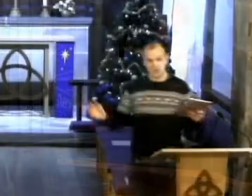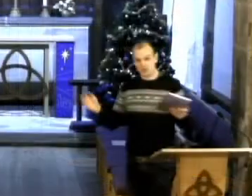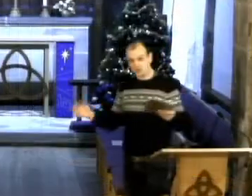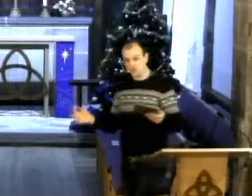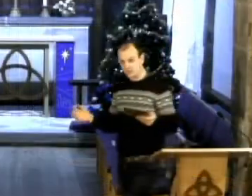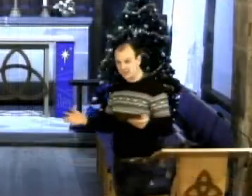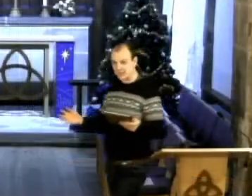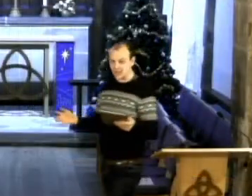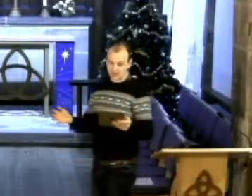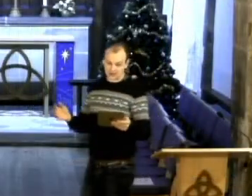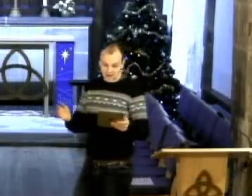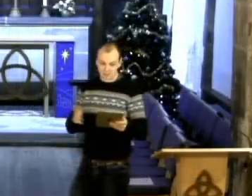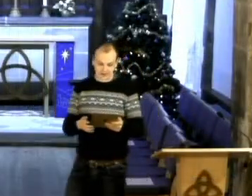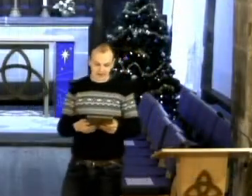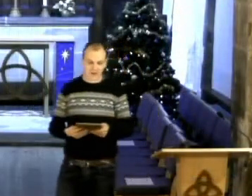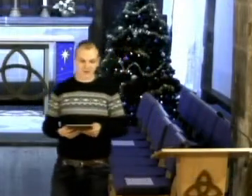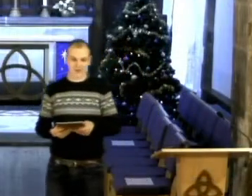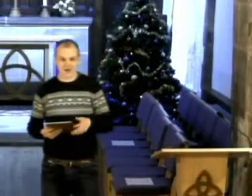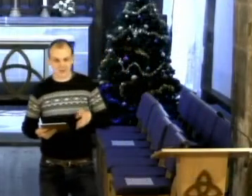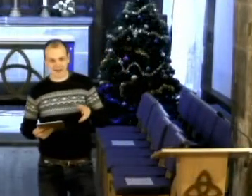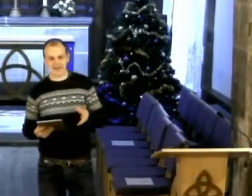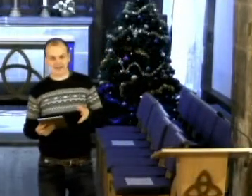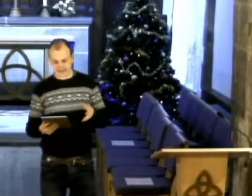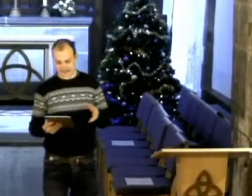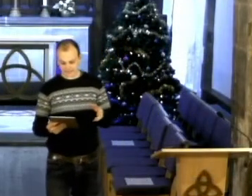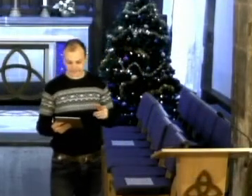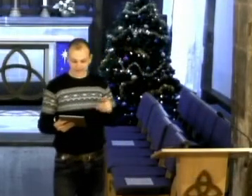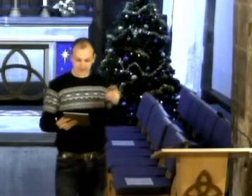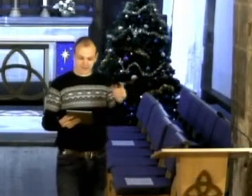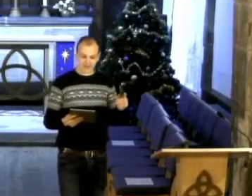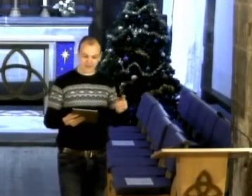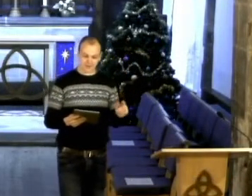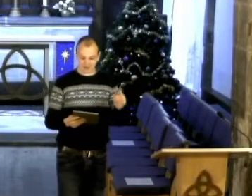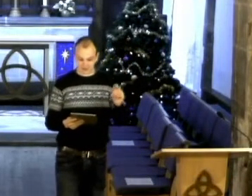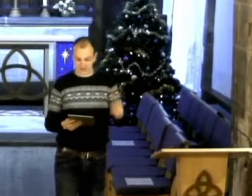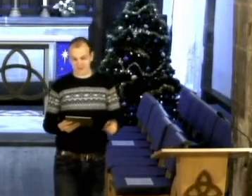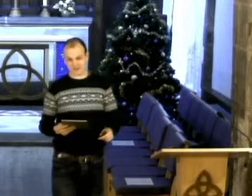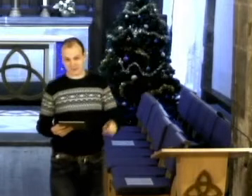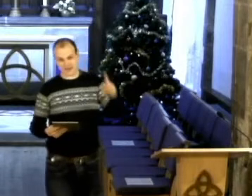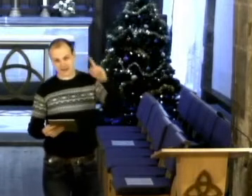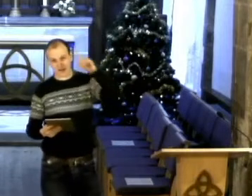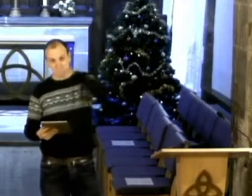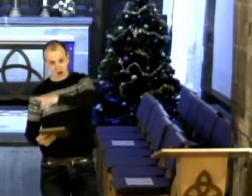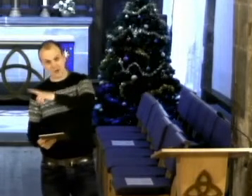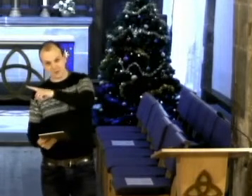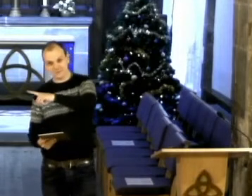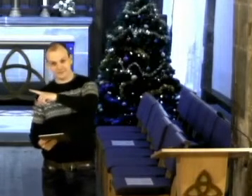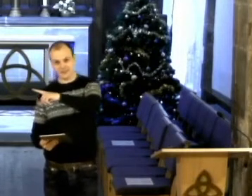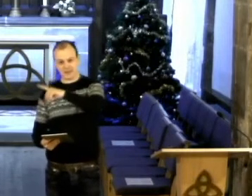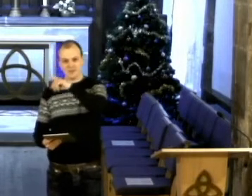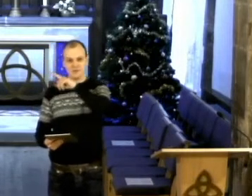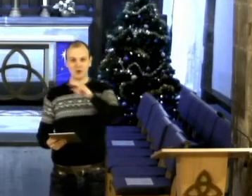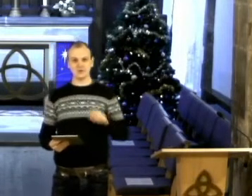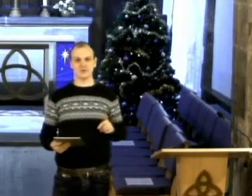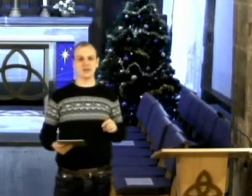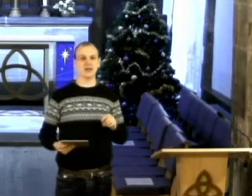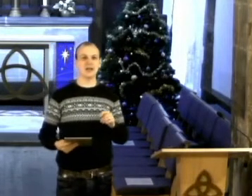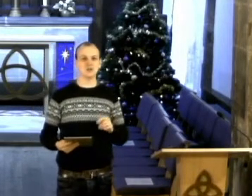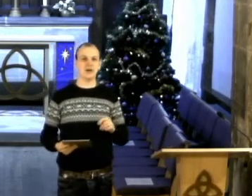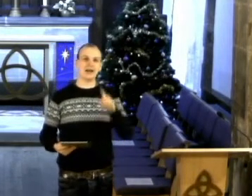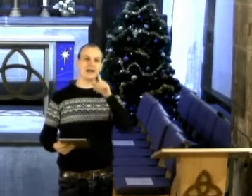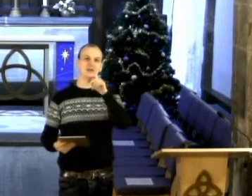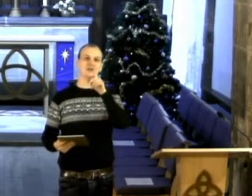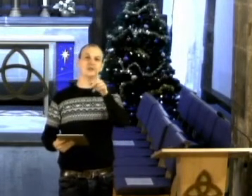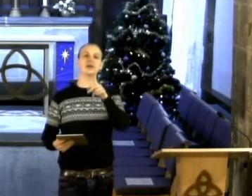was stood here on my own playing a game, I'm going to get my crazy family at home involved,